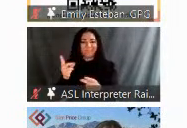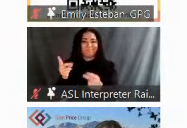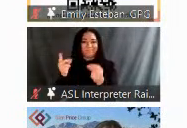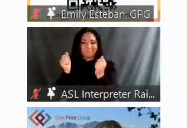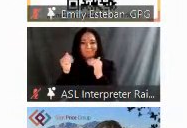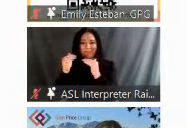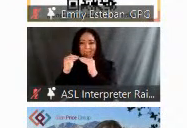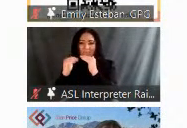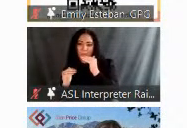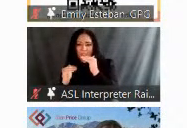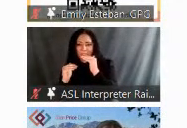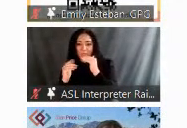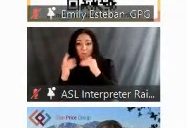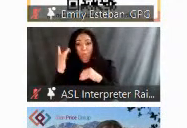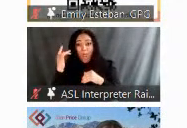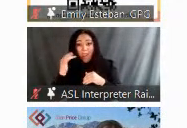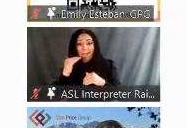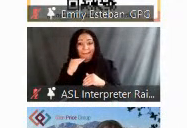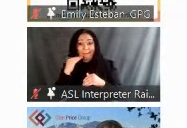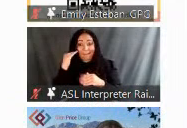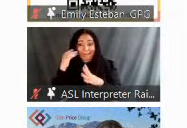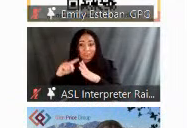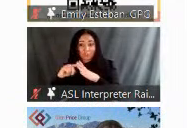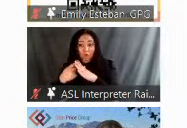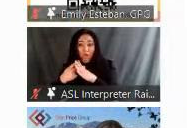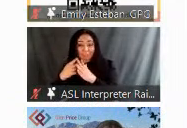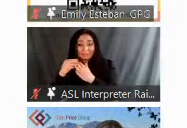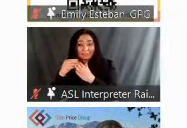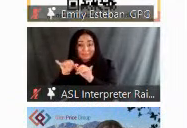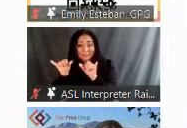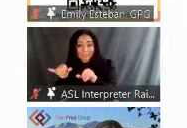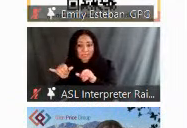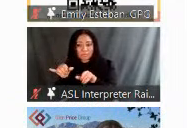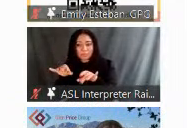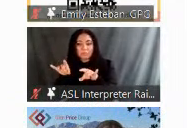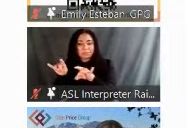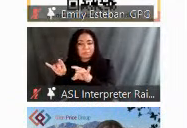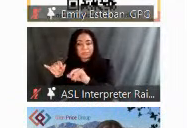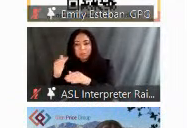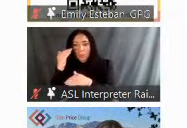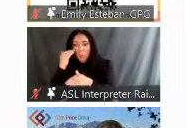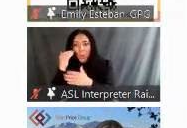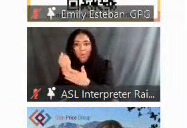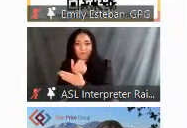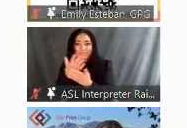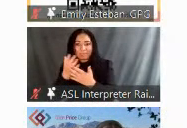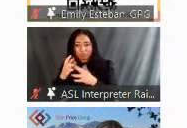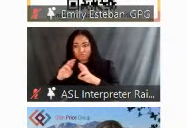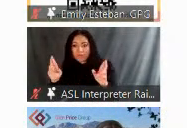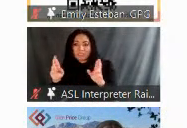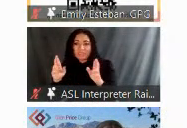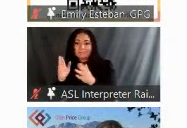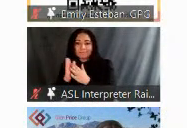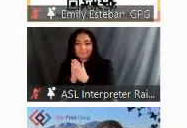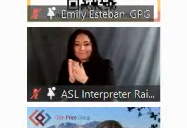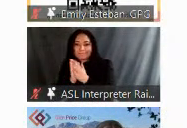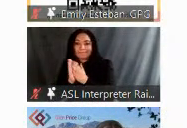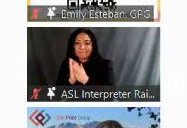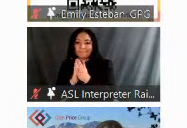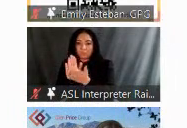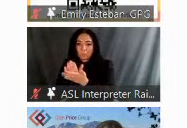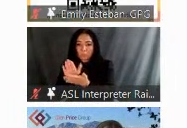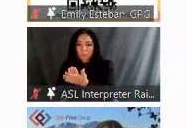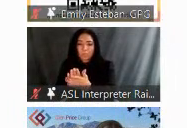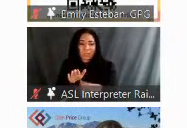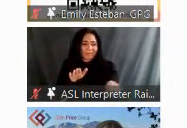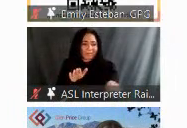from Head Start system will know everything and will have less challenge in school. And this child that didn't know anything, that was just